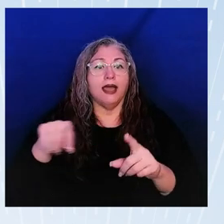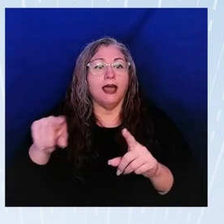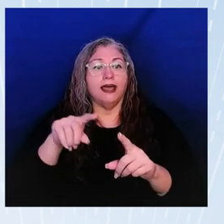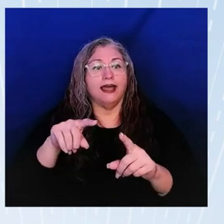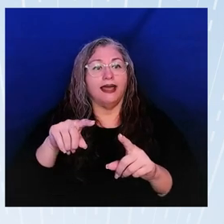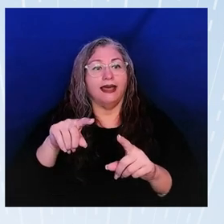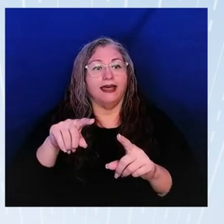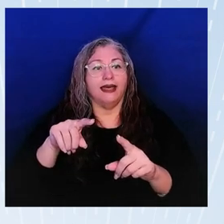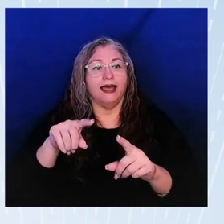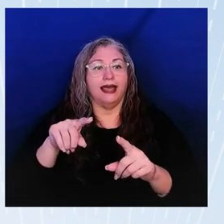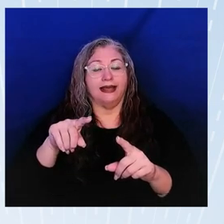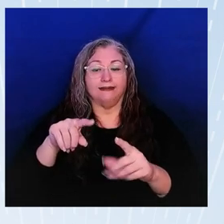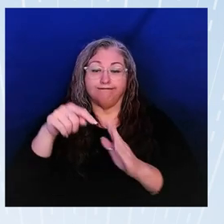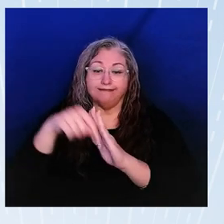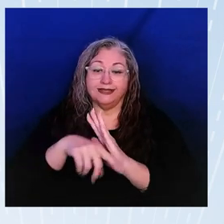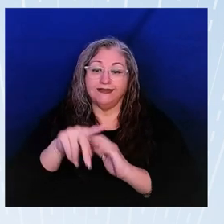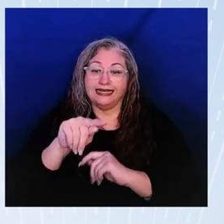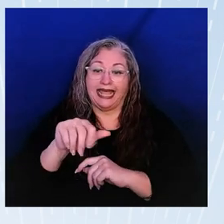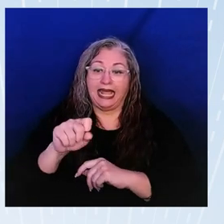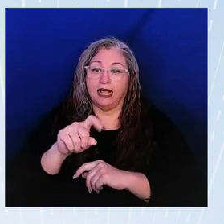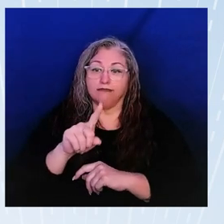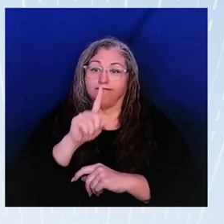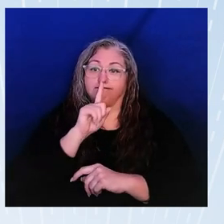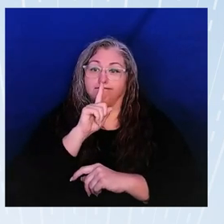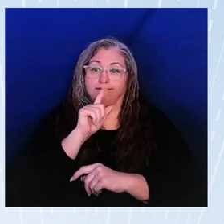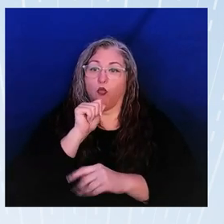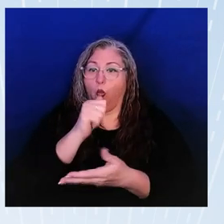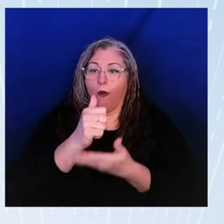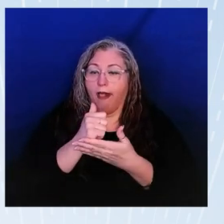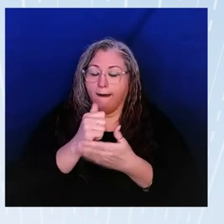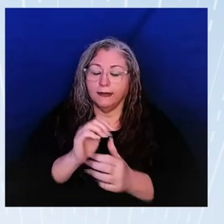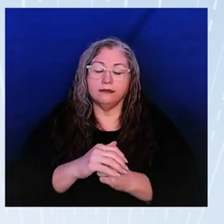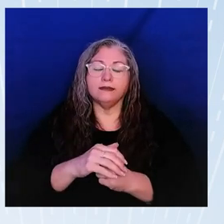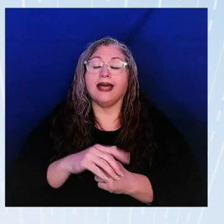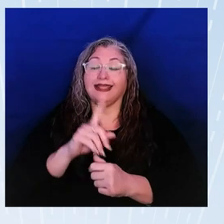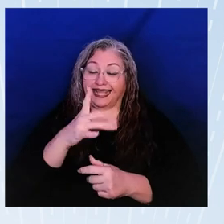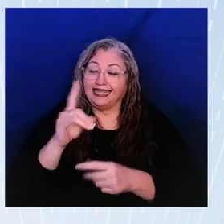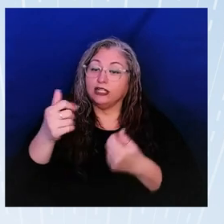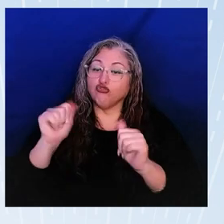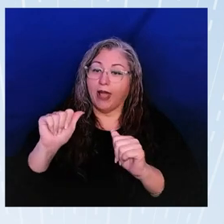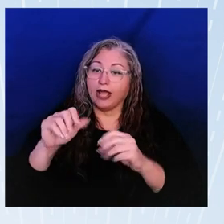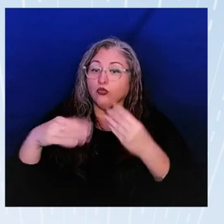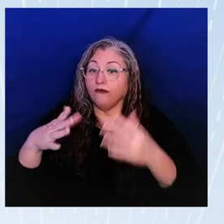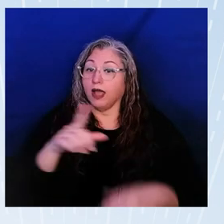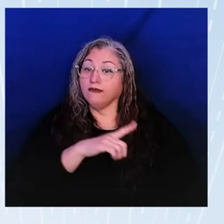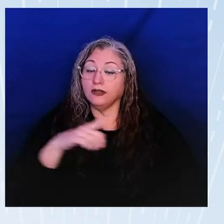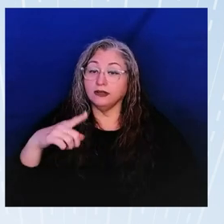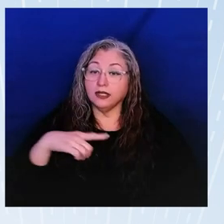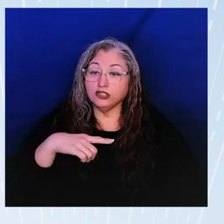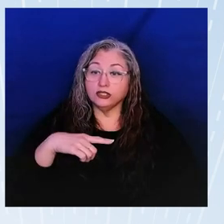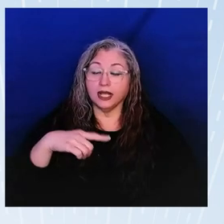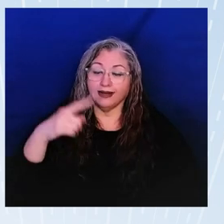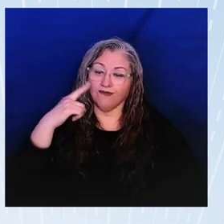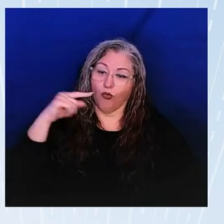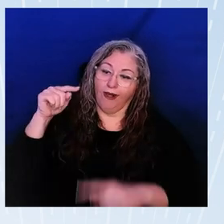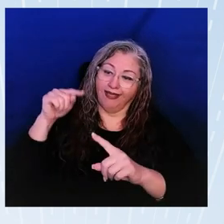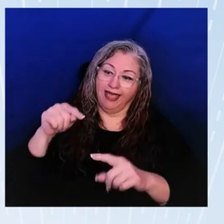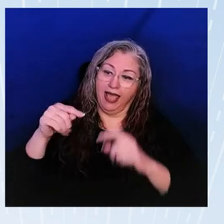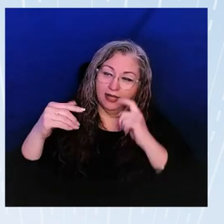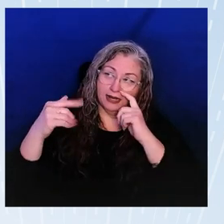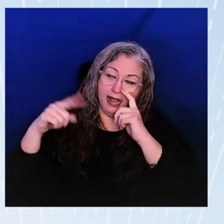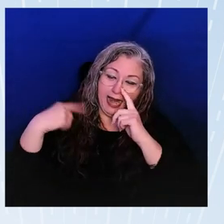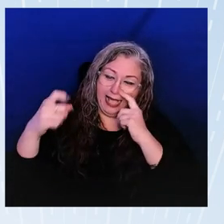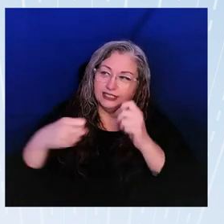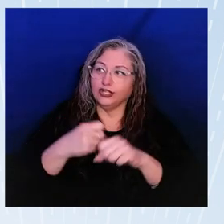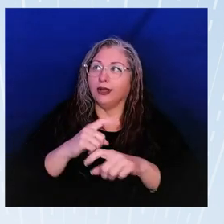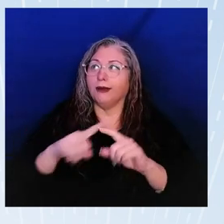us. So there was an attempt to provide legislation for this last year, but of course it